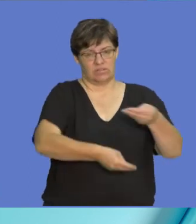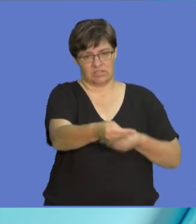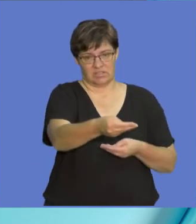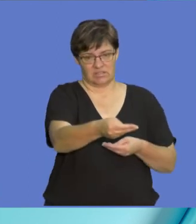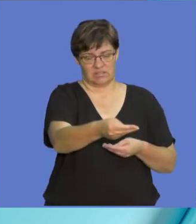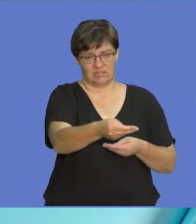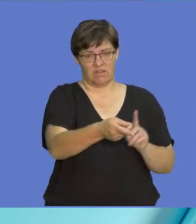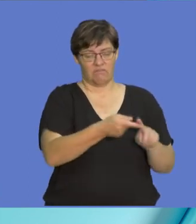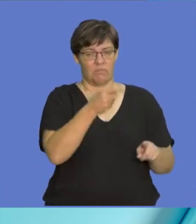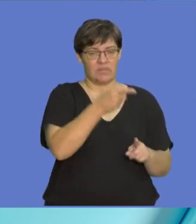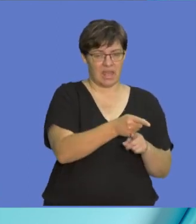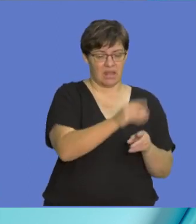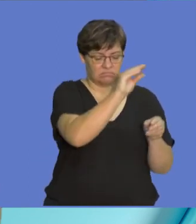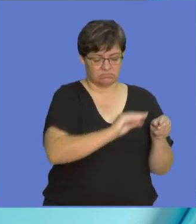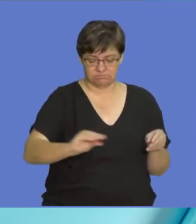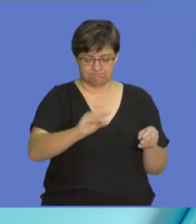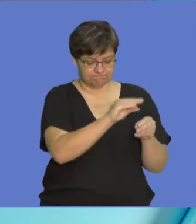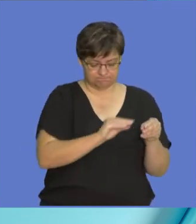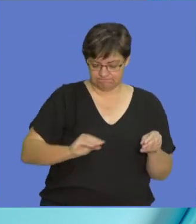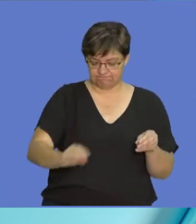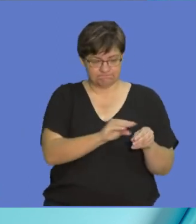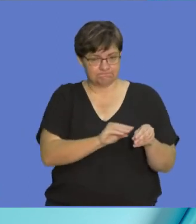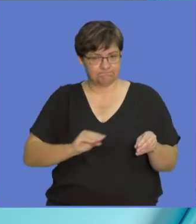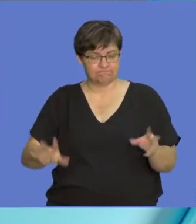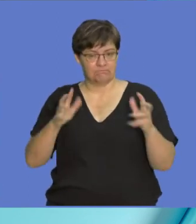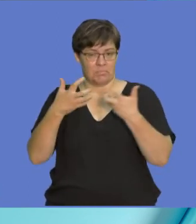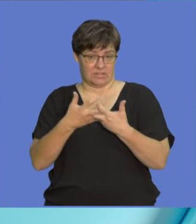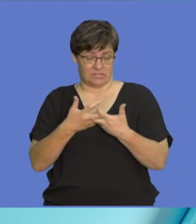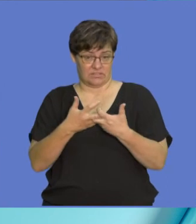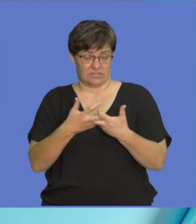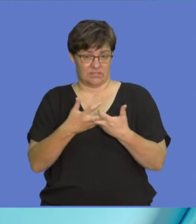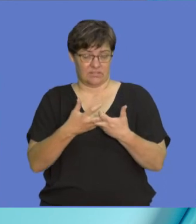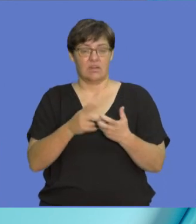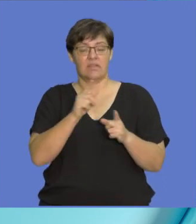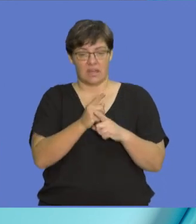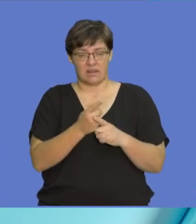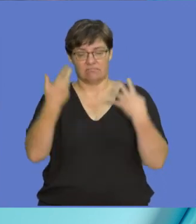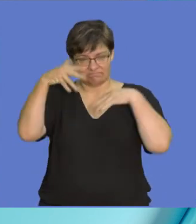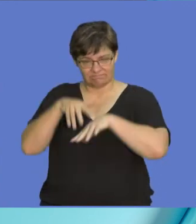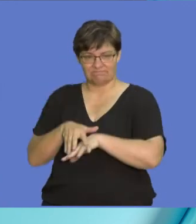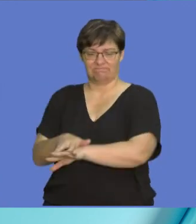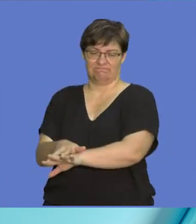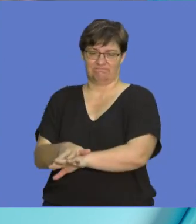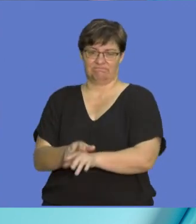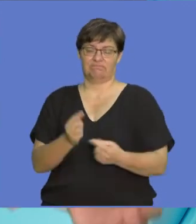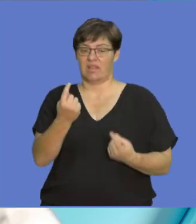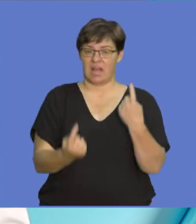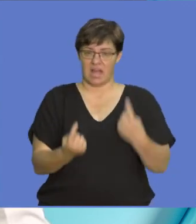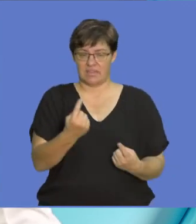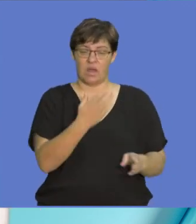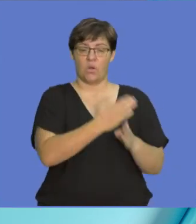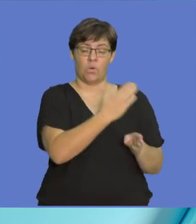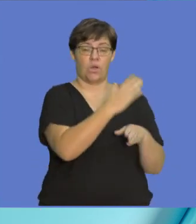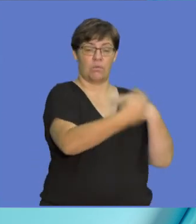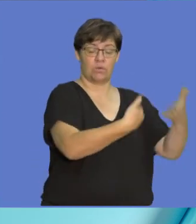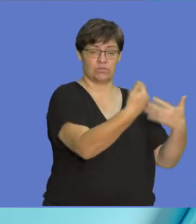there apportioned to the relevant cost component, and eventually they flow into either your work in process